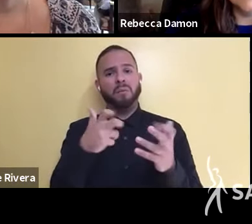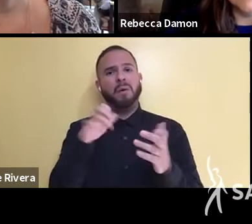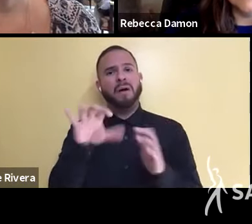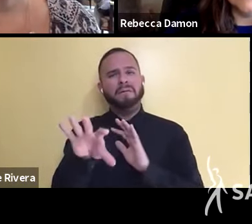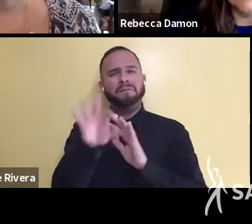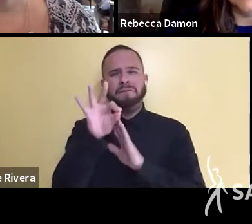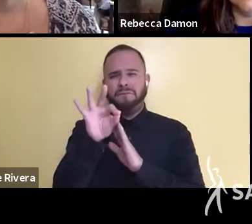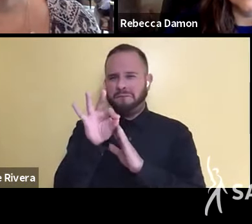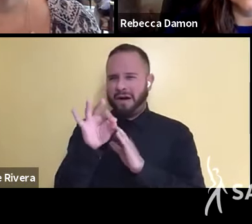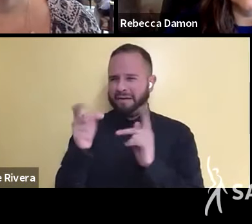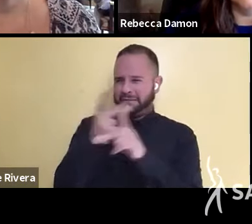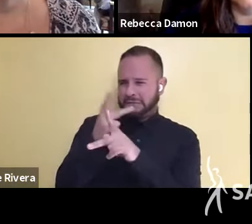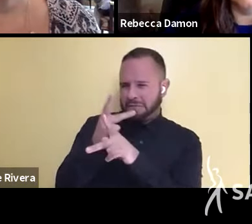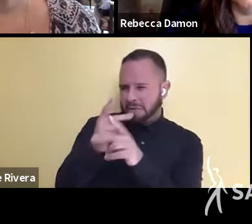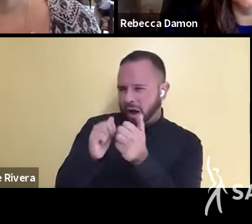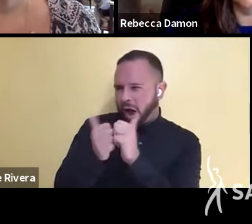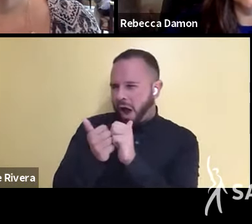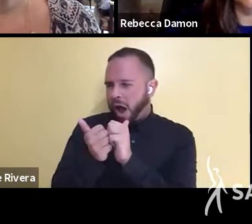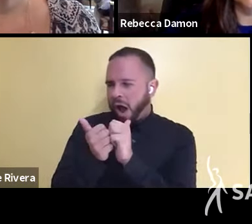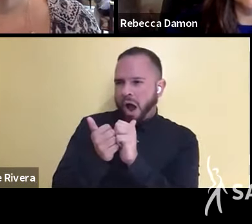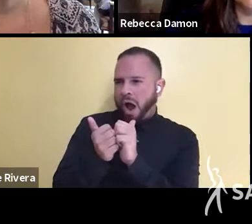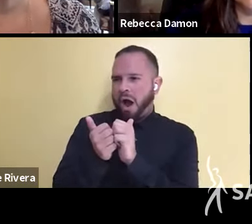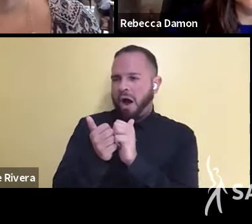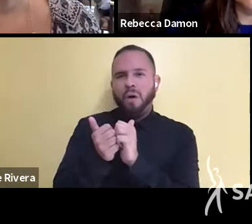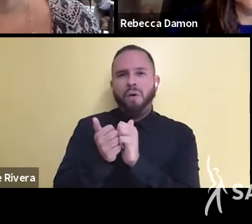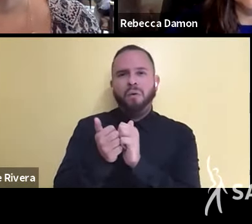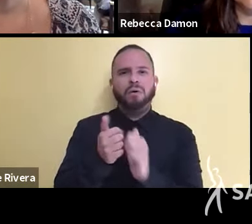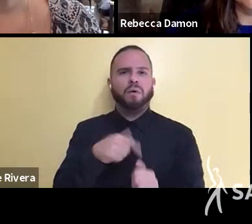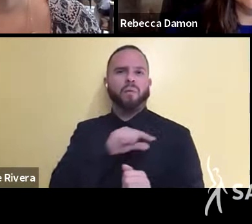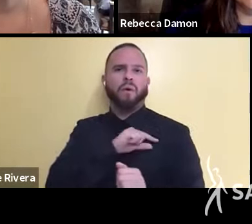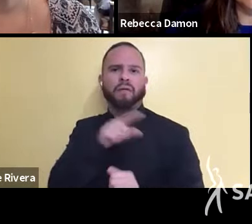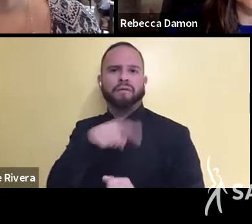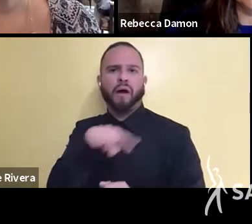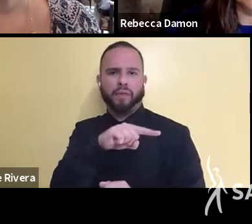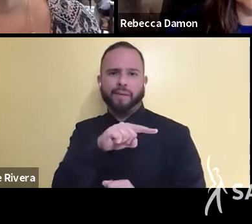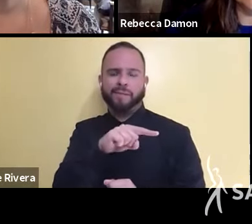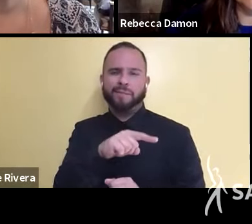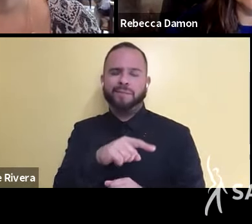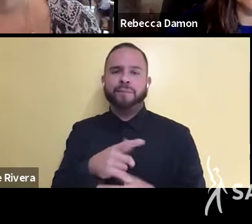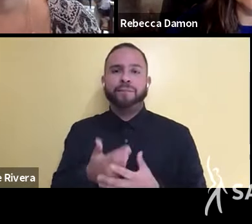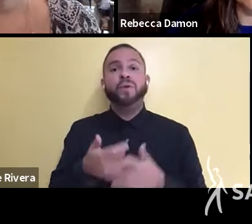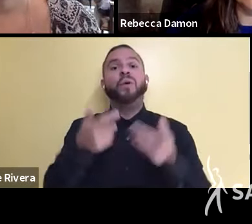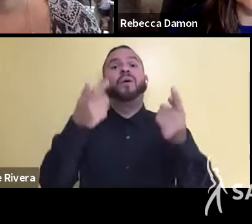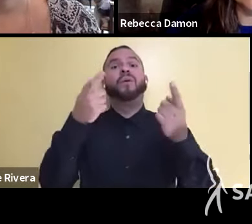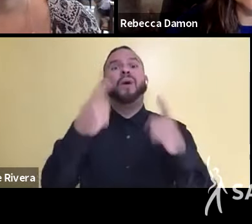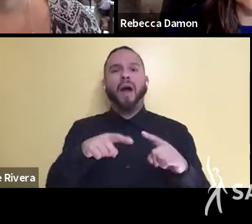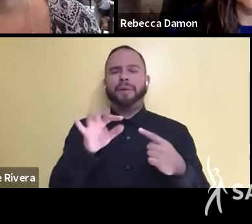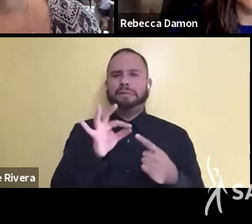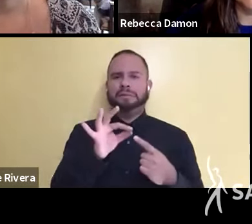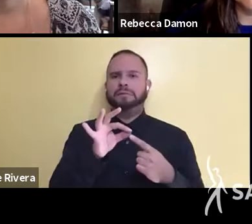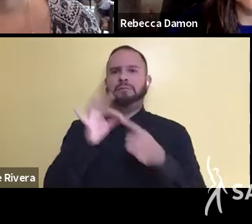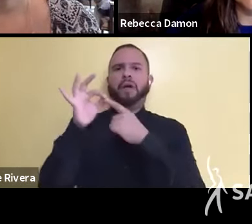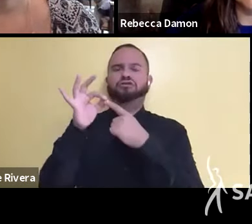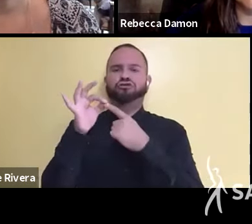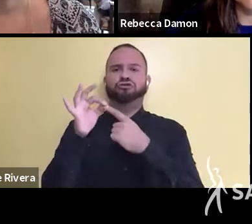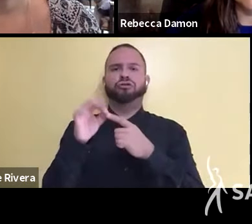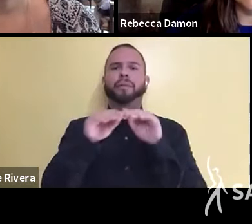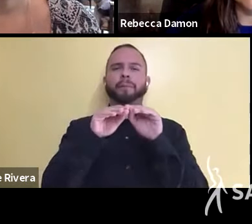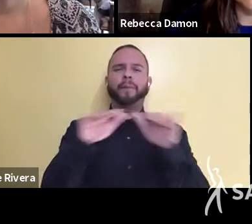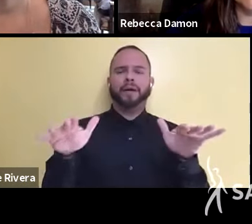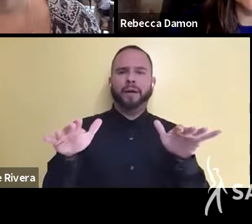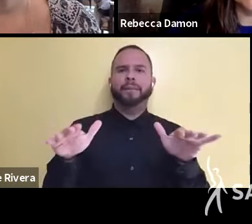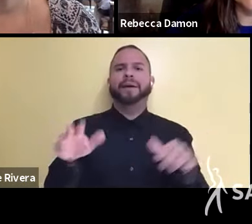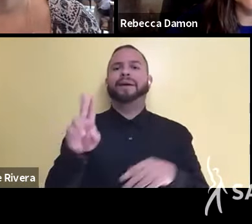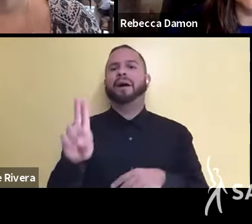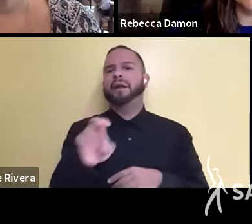that they were. And as a result, there was a special pandemic unemployment insurance just